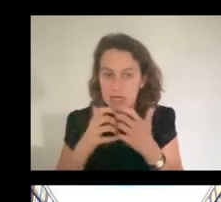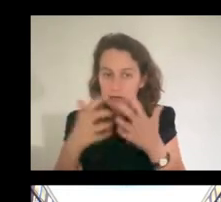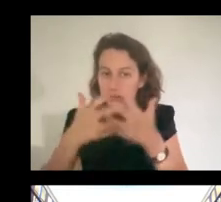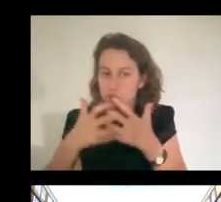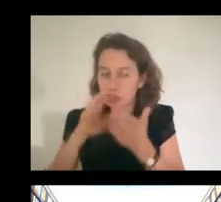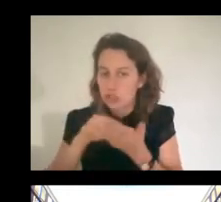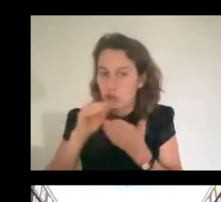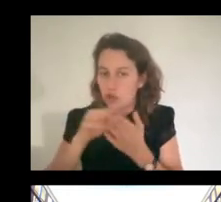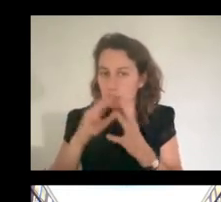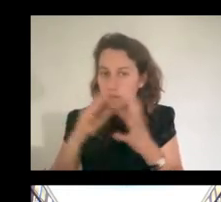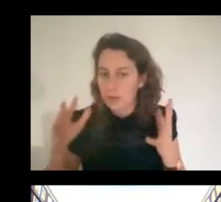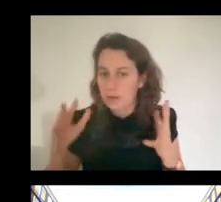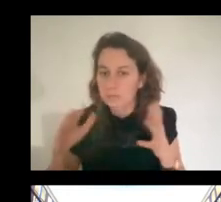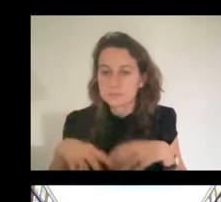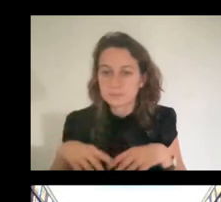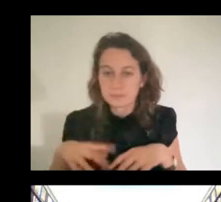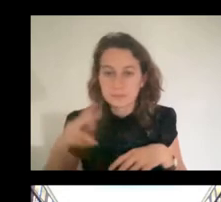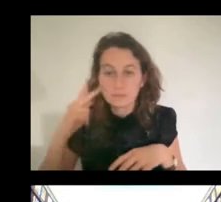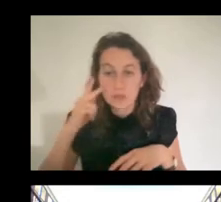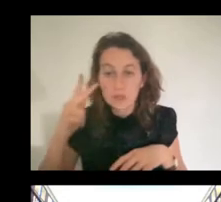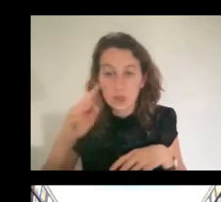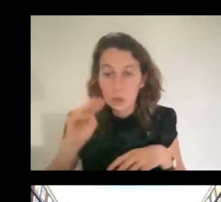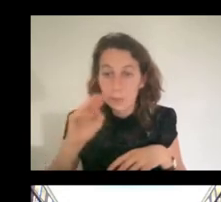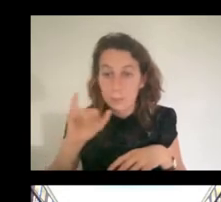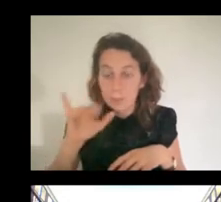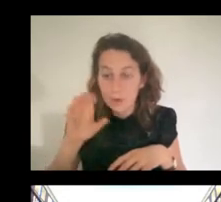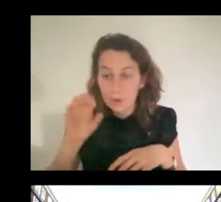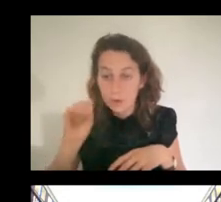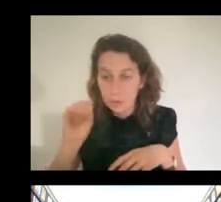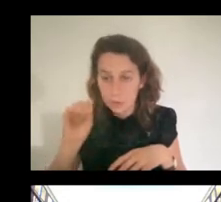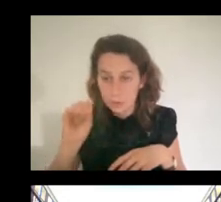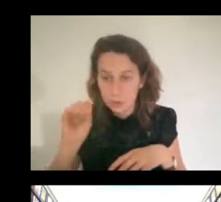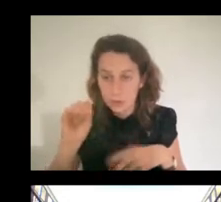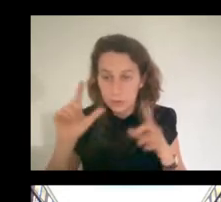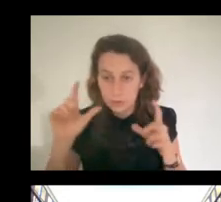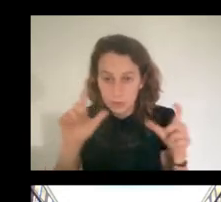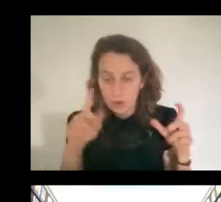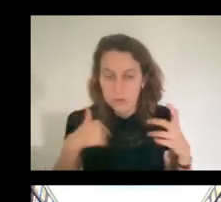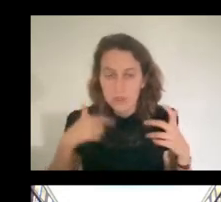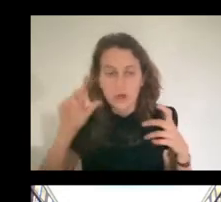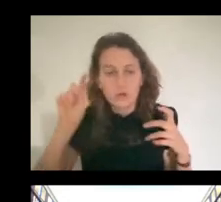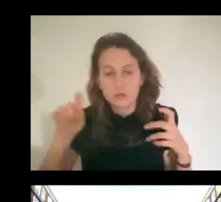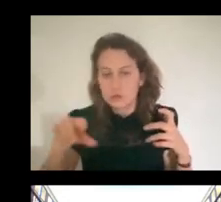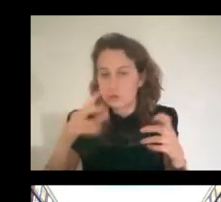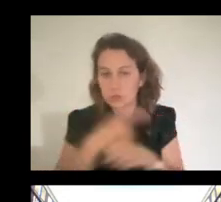And then when I began to see the macro photography, I said, this is it. These are gorgeous. We should, this is it. And